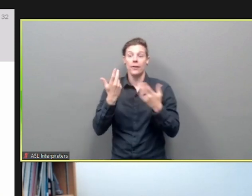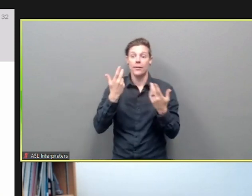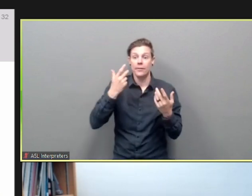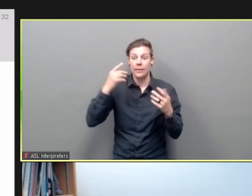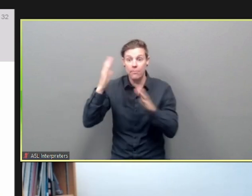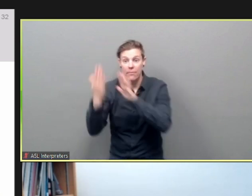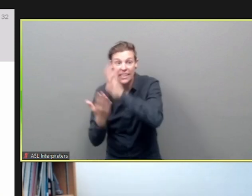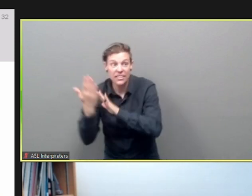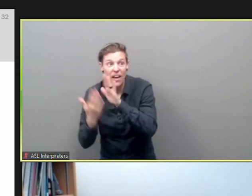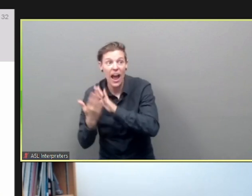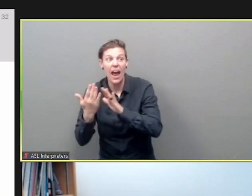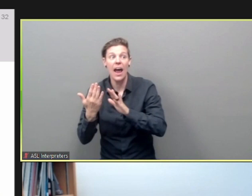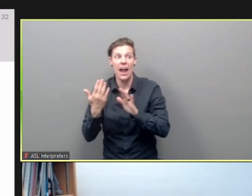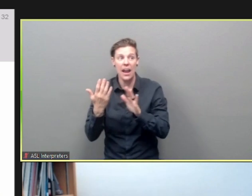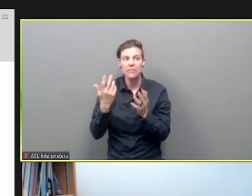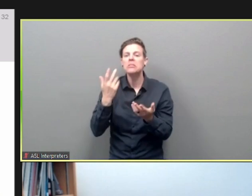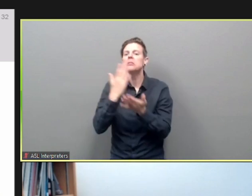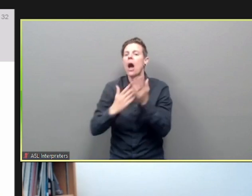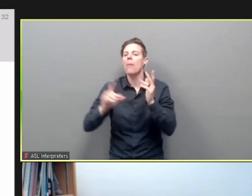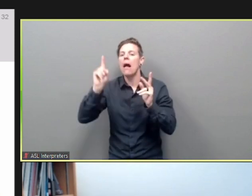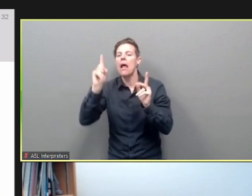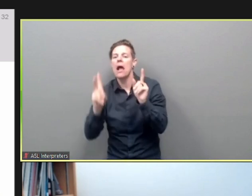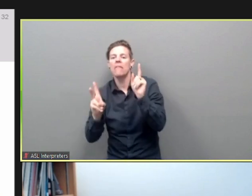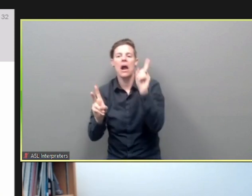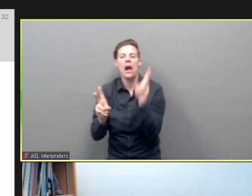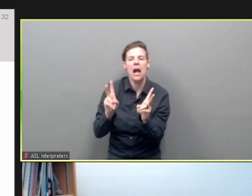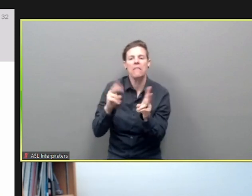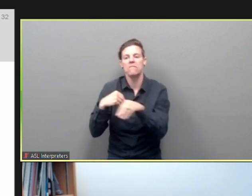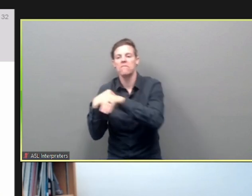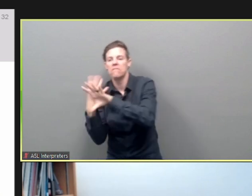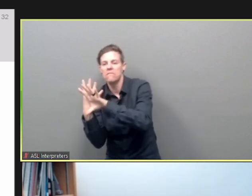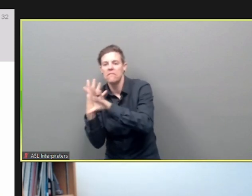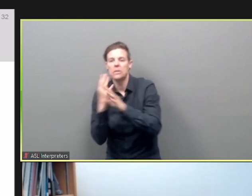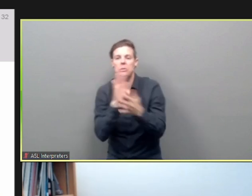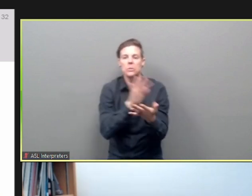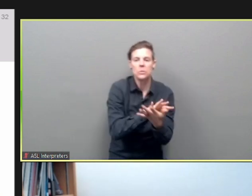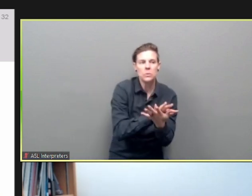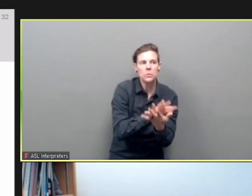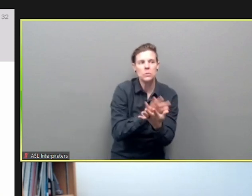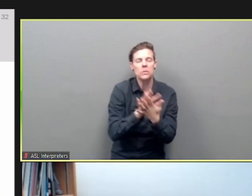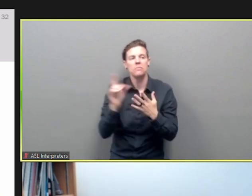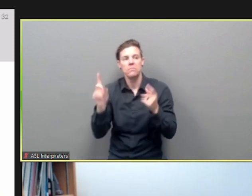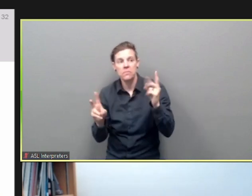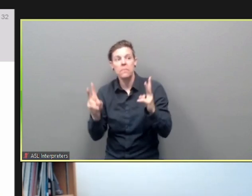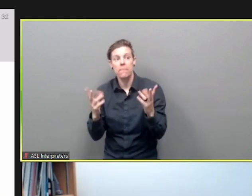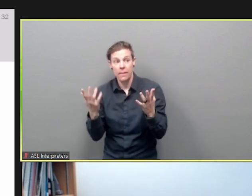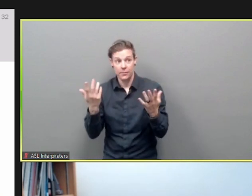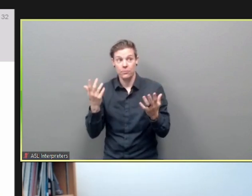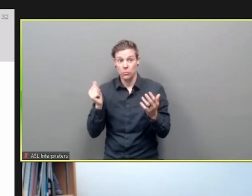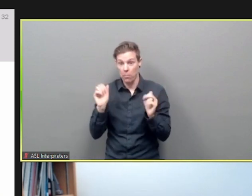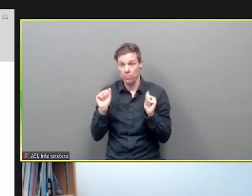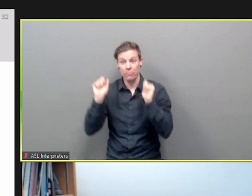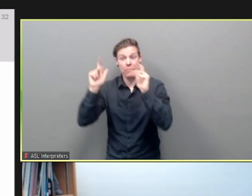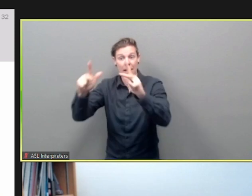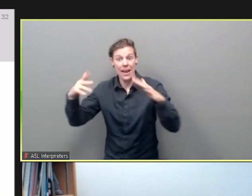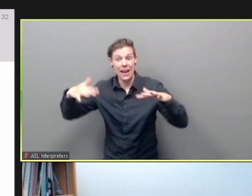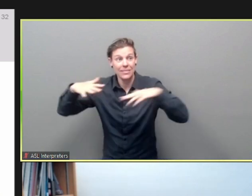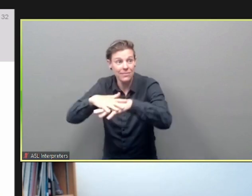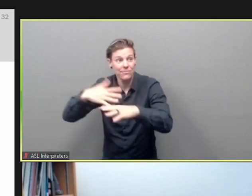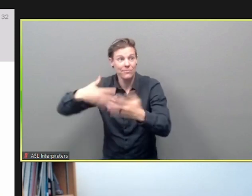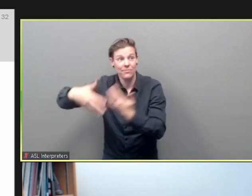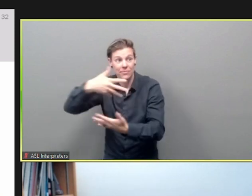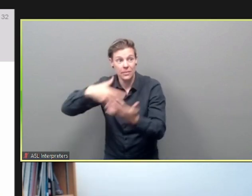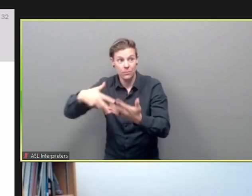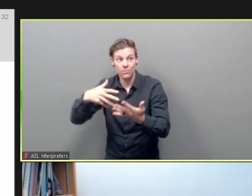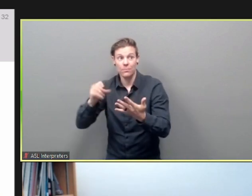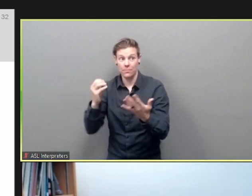and then we now have kids back in school. So obviously there's more opportunities for transmission events to occur. And